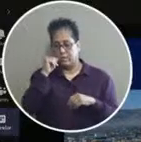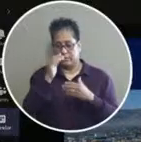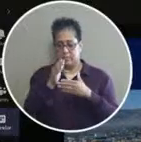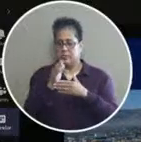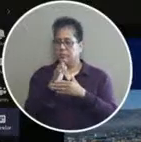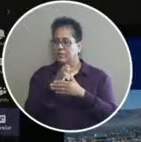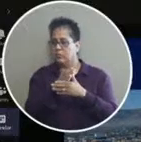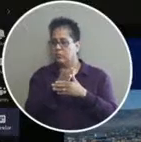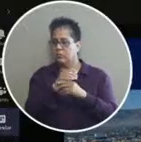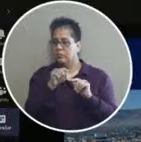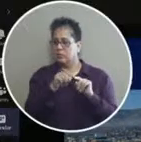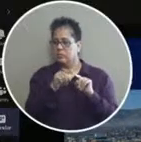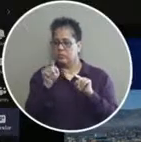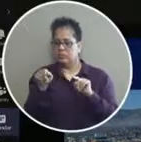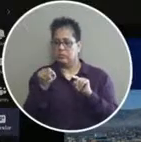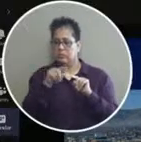between